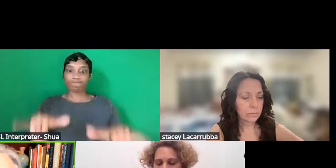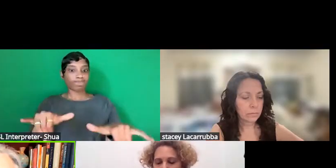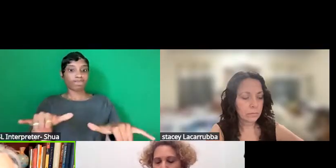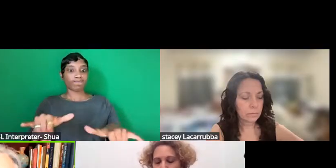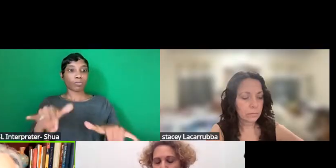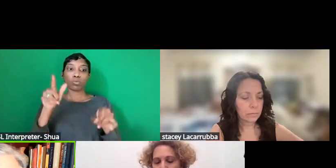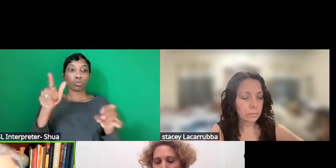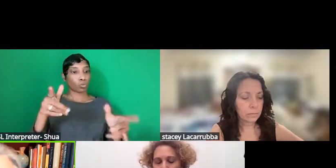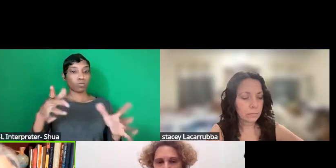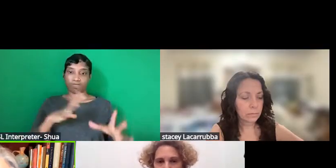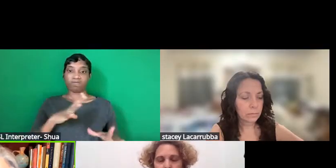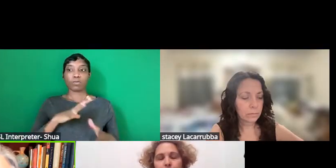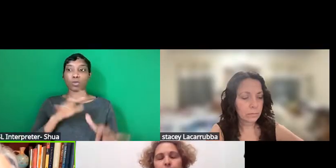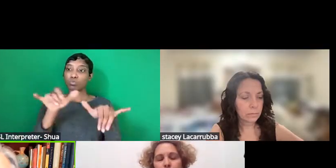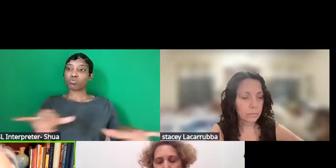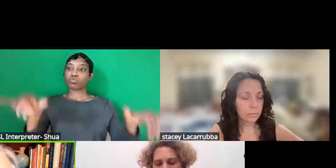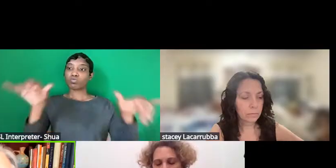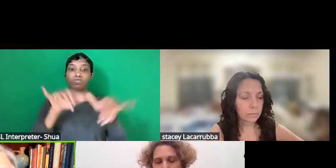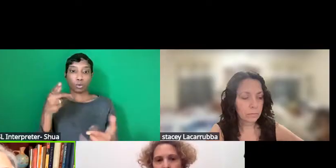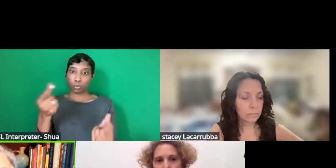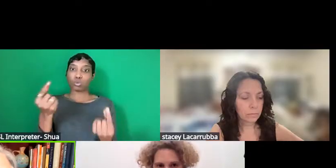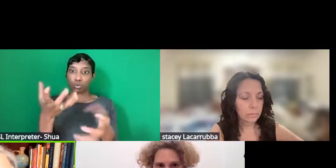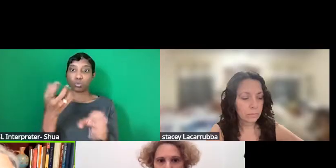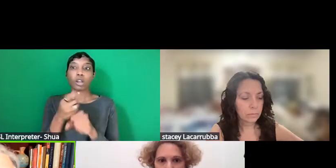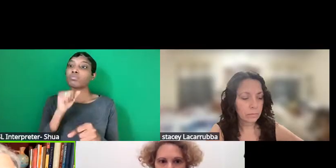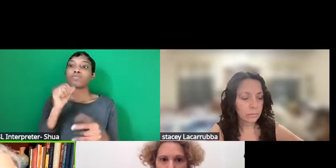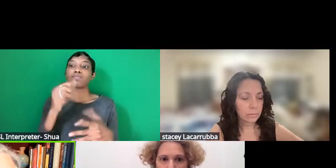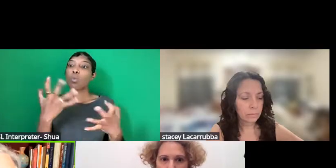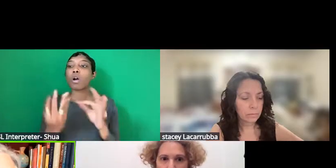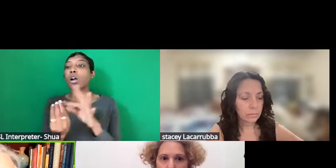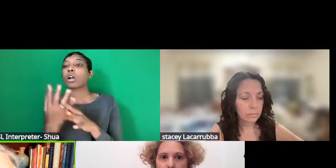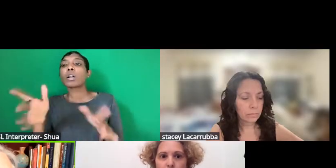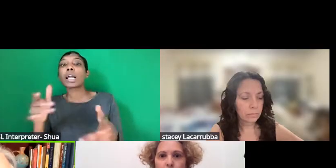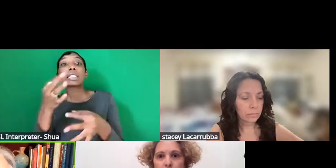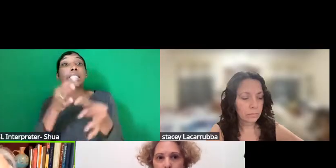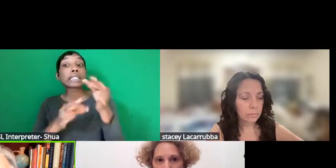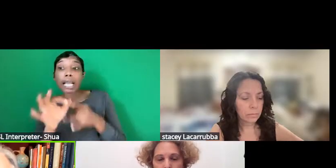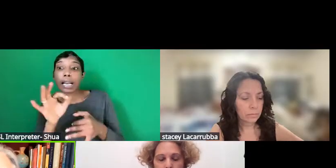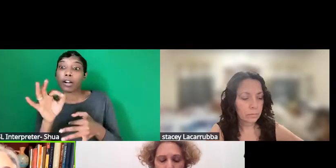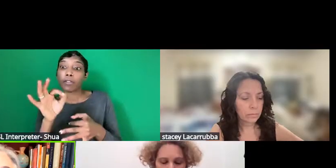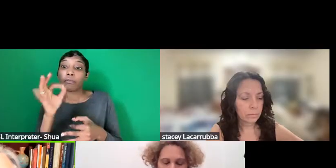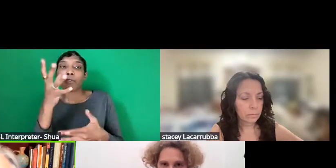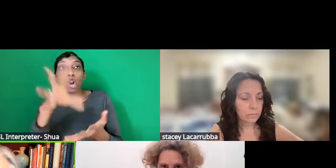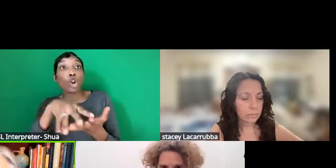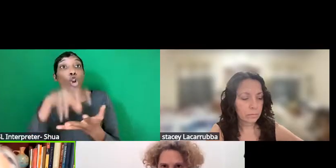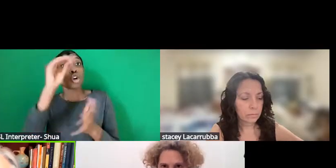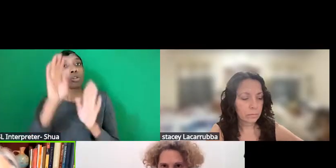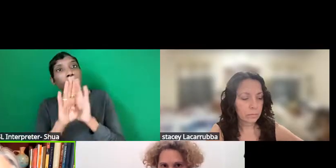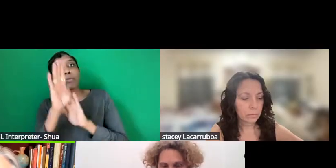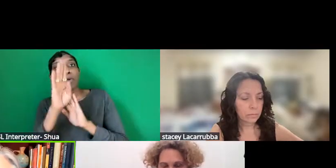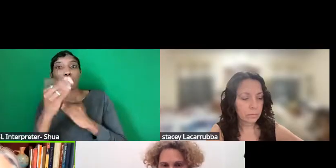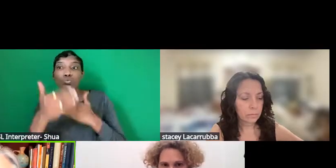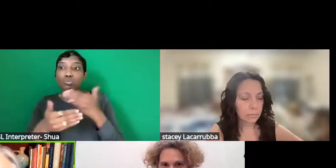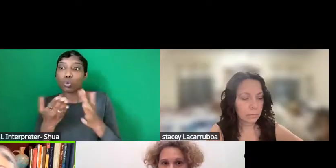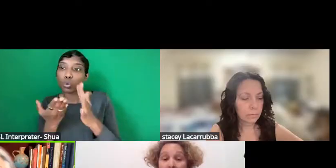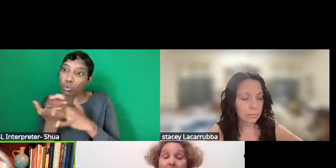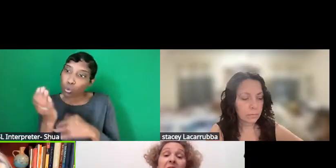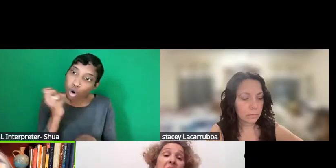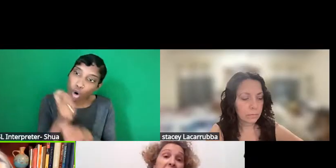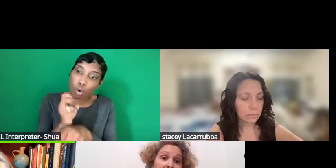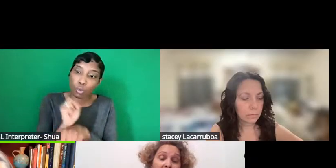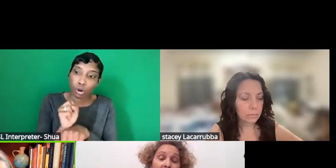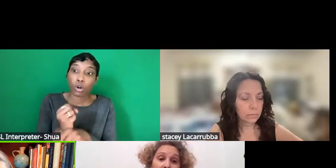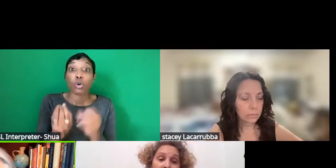with your intelligence and that's just what you've got, instead of being learned or developed through hard work.